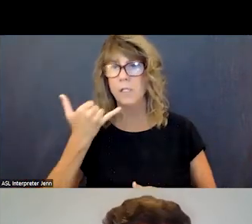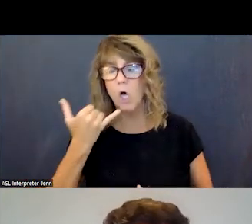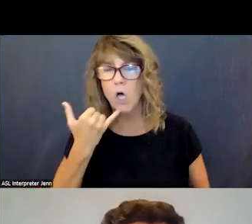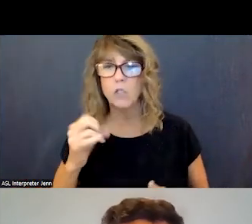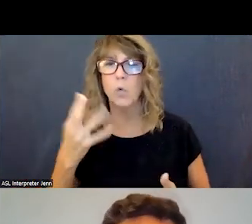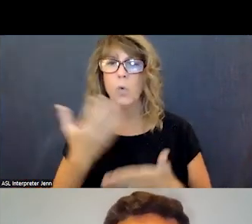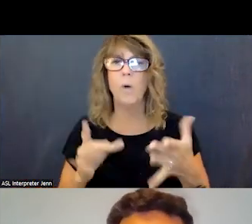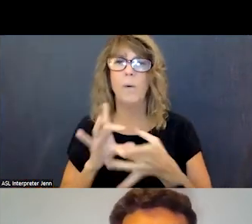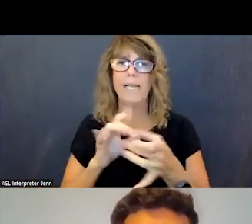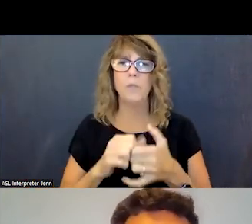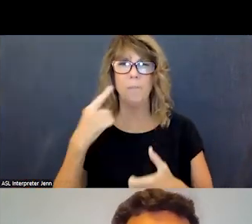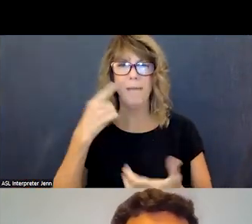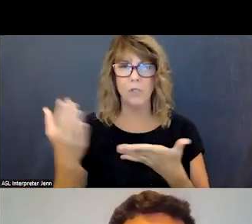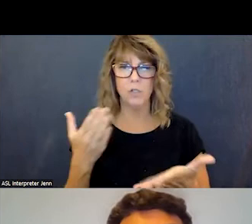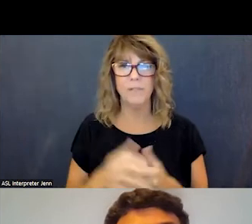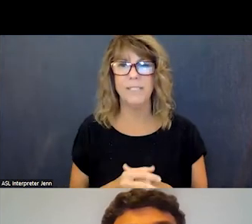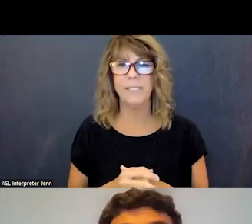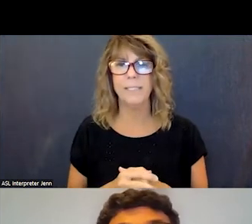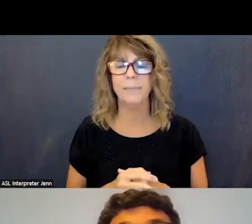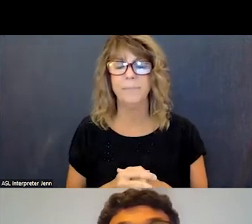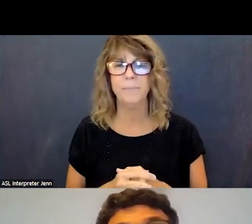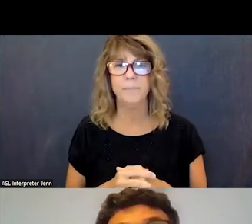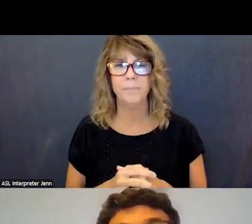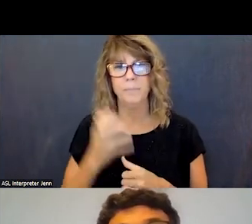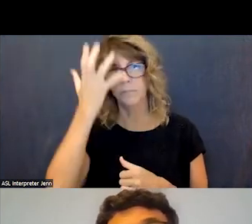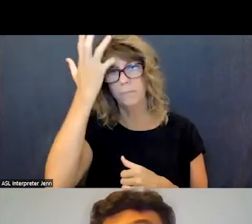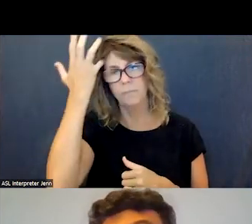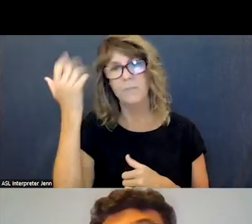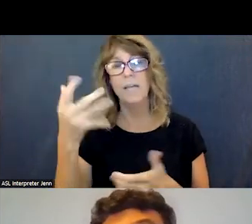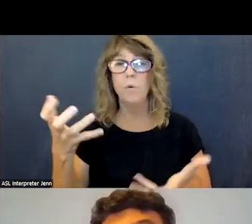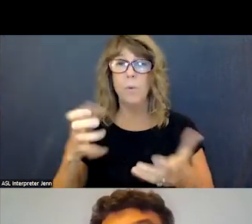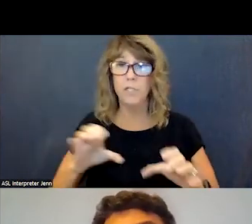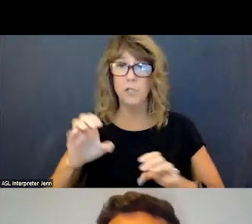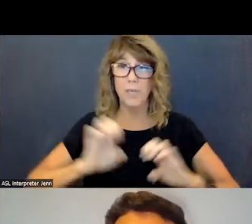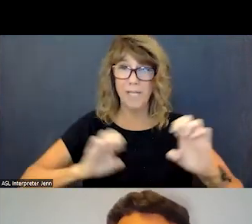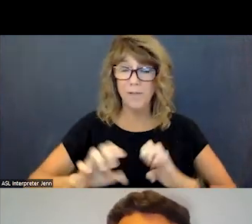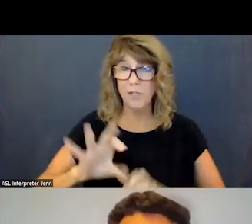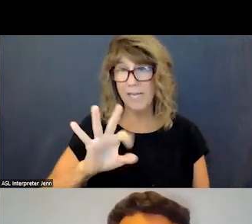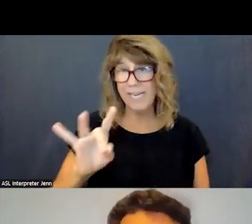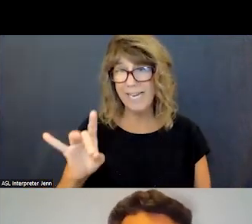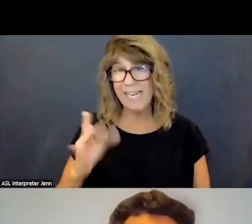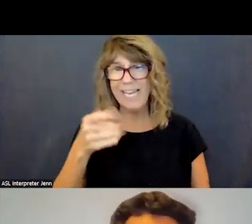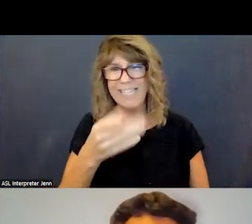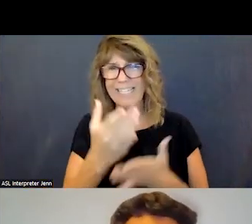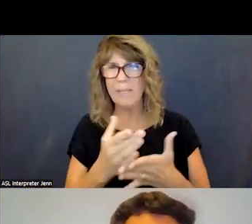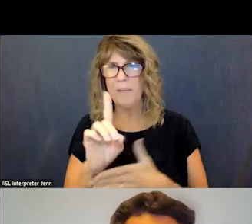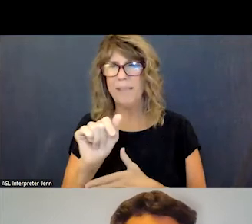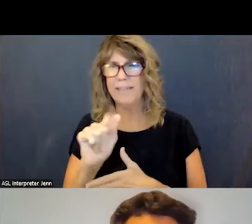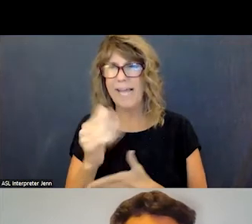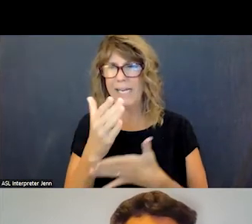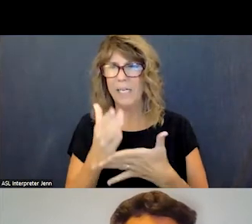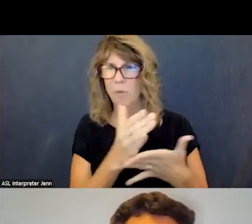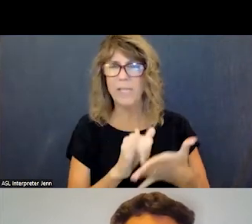services. Mostly asked about this also for if we intend to do an evaluation of 988, these are some sort of the data components that we really want to